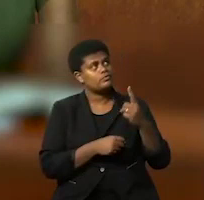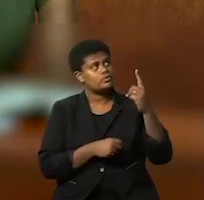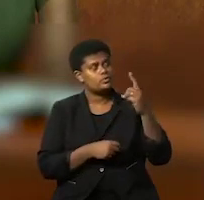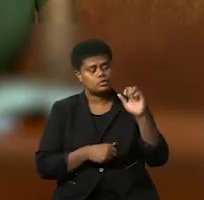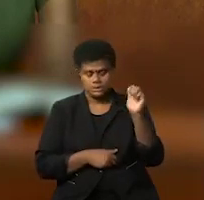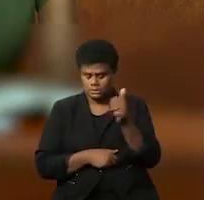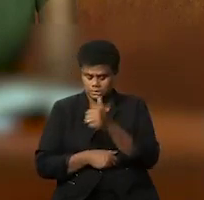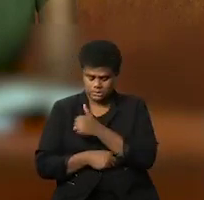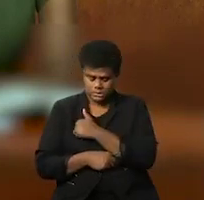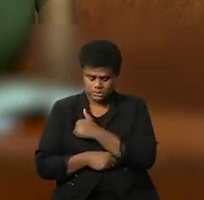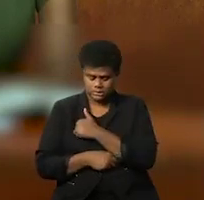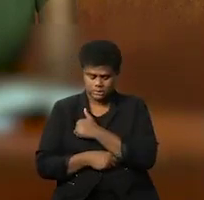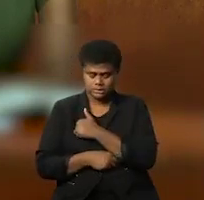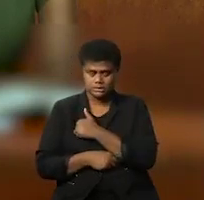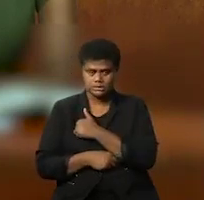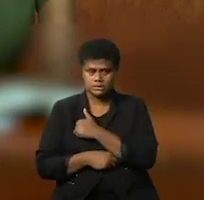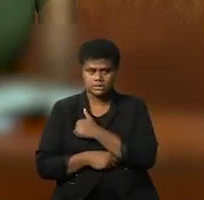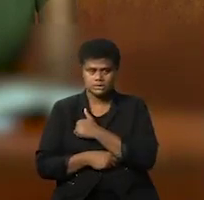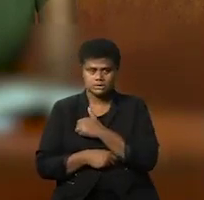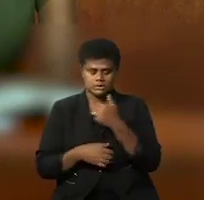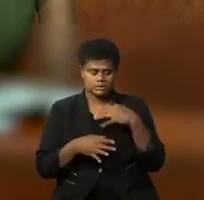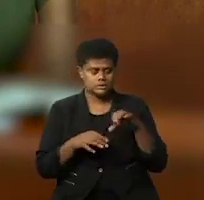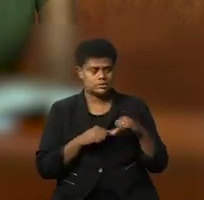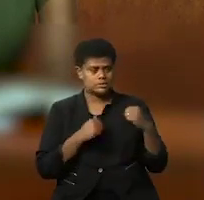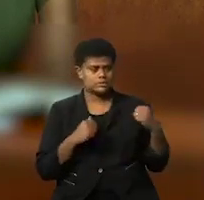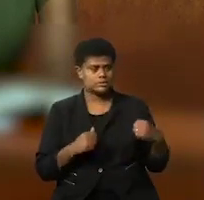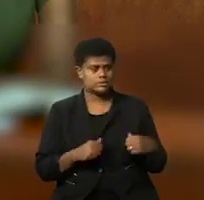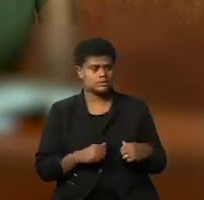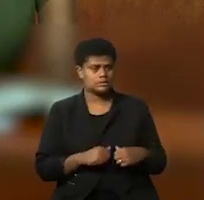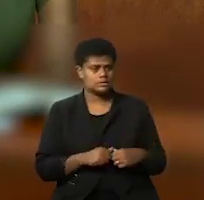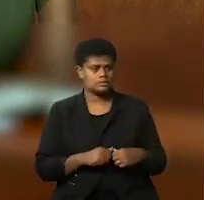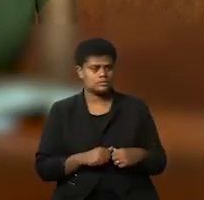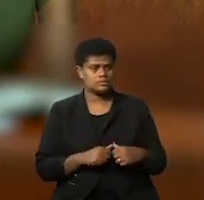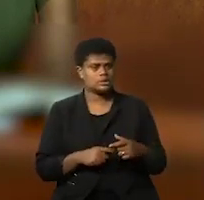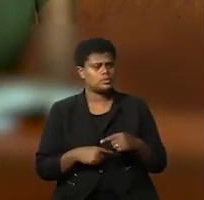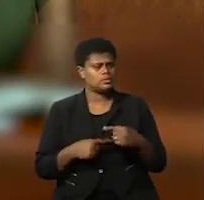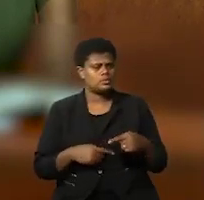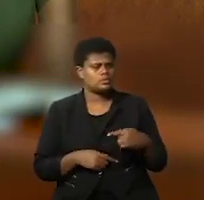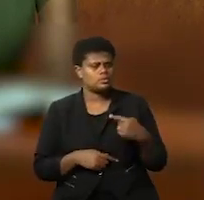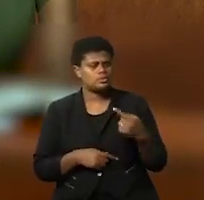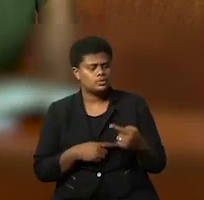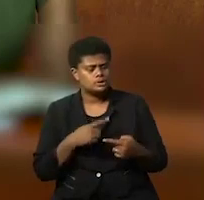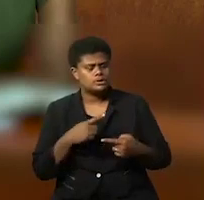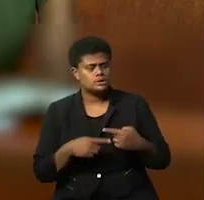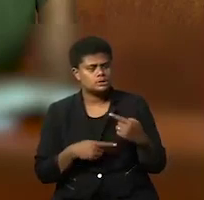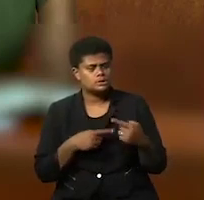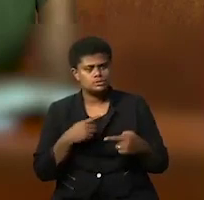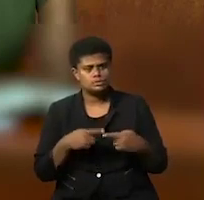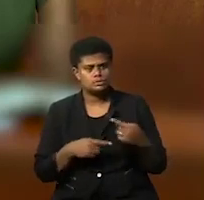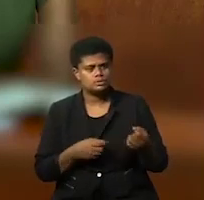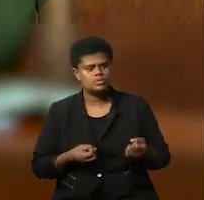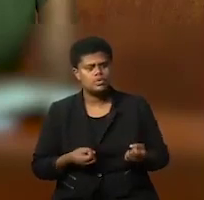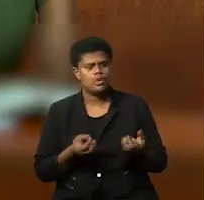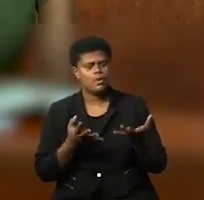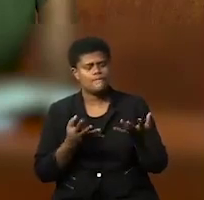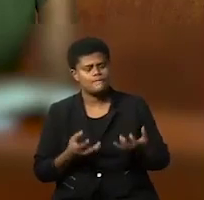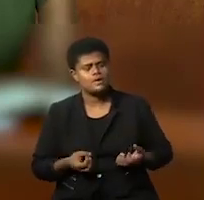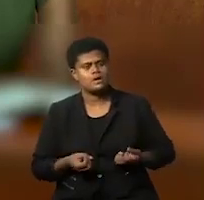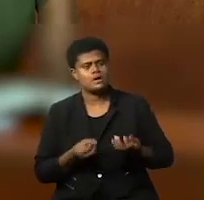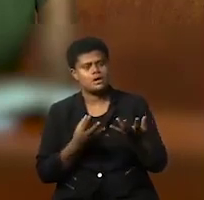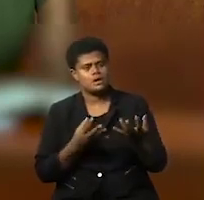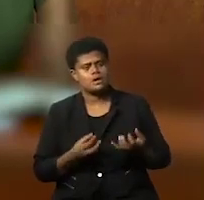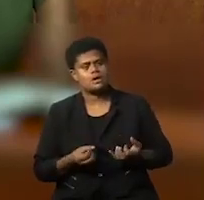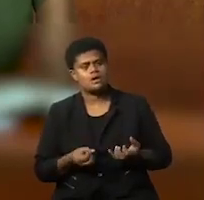we show forth and appreciate God's grace and love in our hearts? We continue to offer